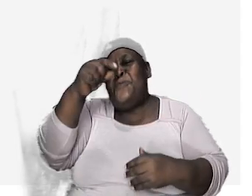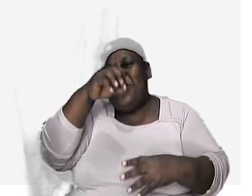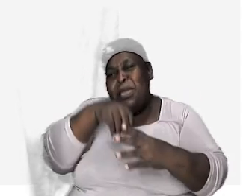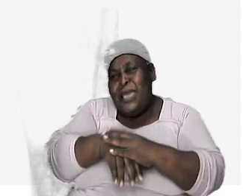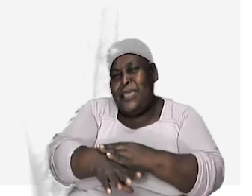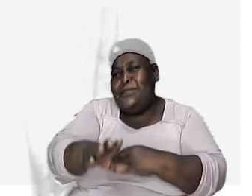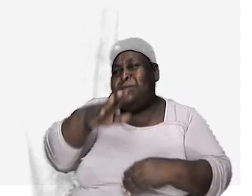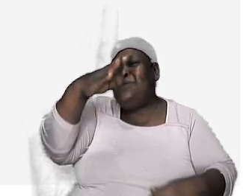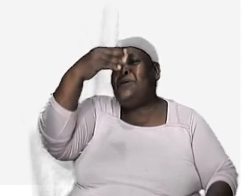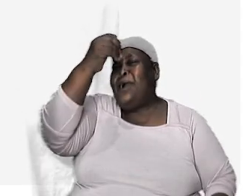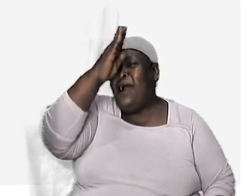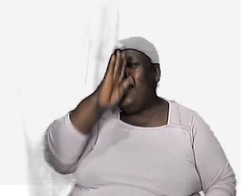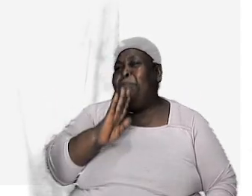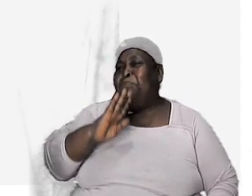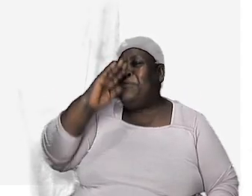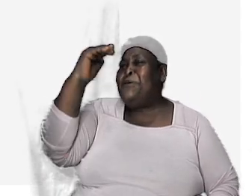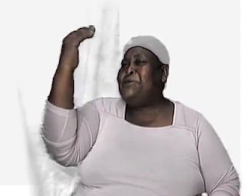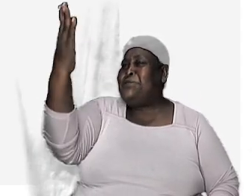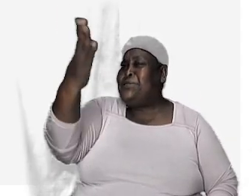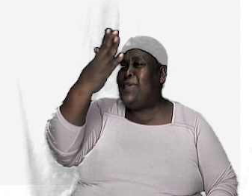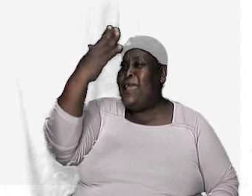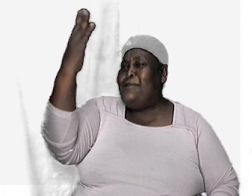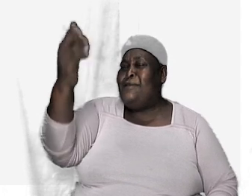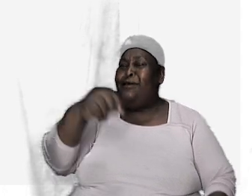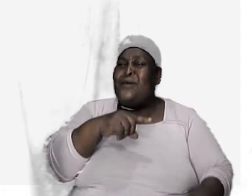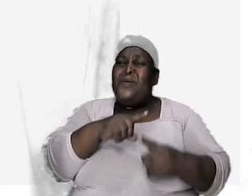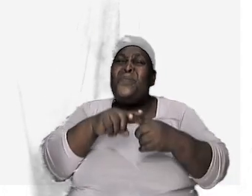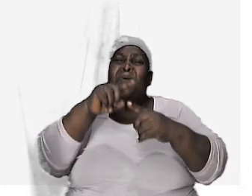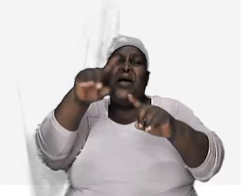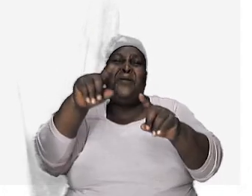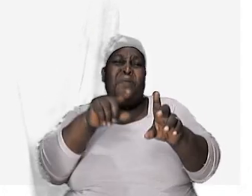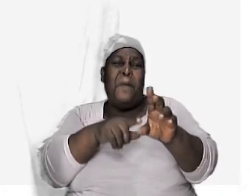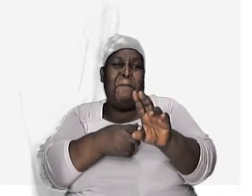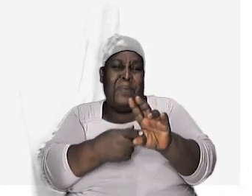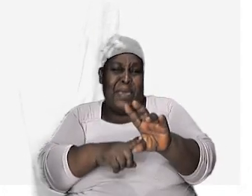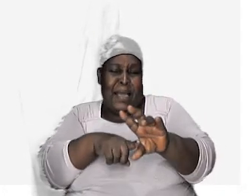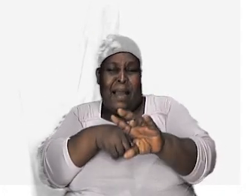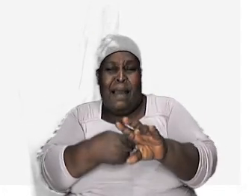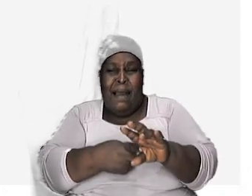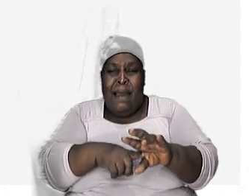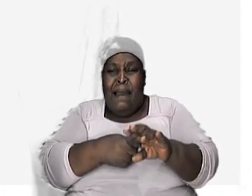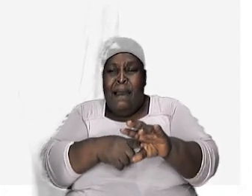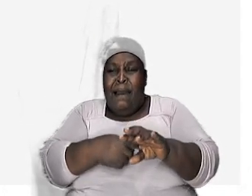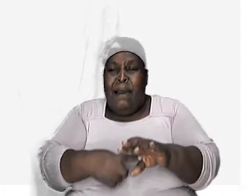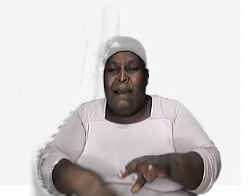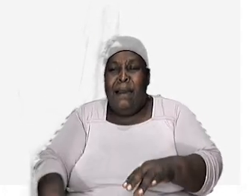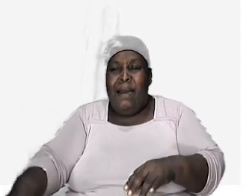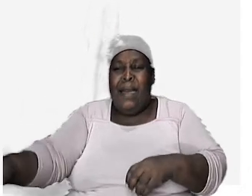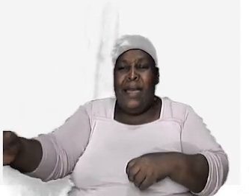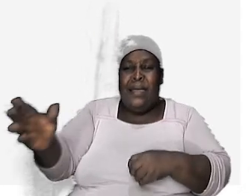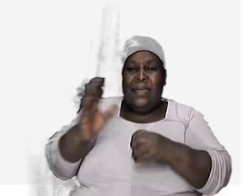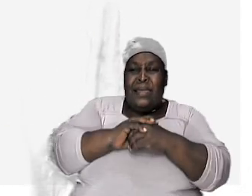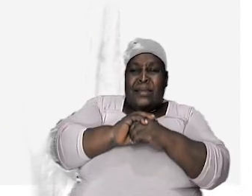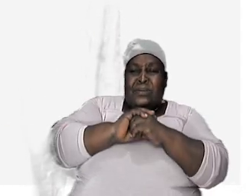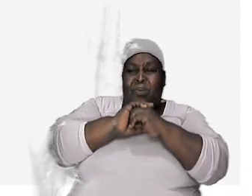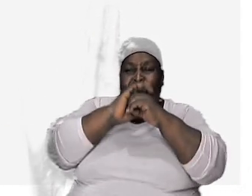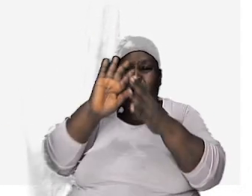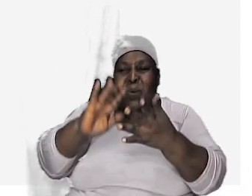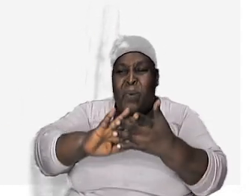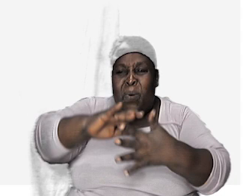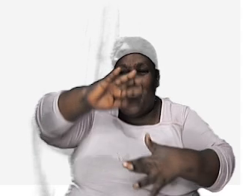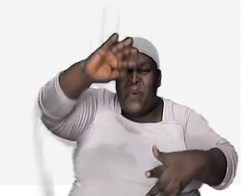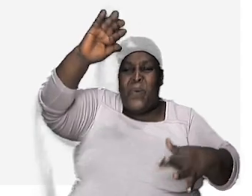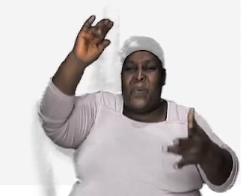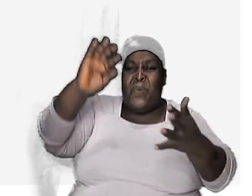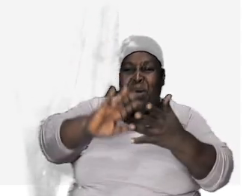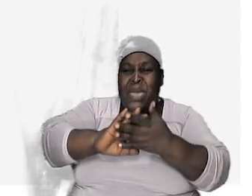what a good God. So when you begin to Shabbat God and to halal God and to tahila God, amen, what you're doing, you're giving God